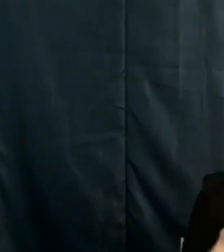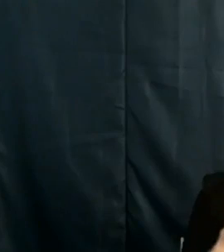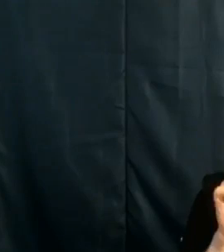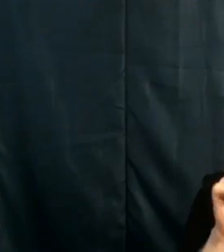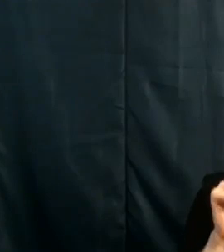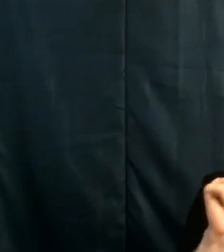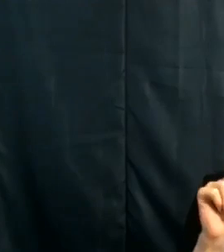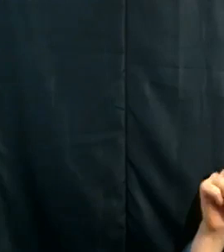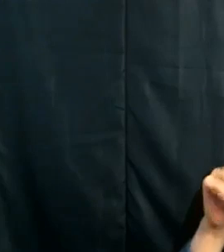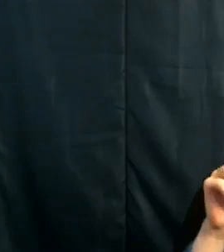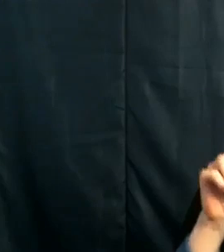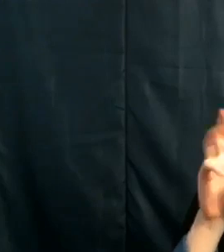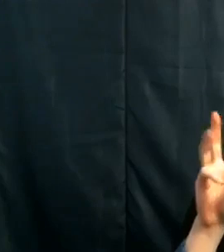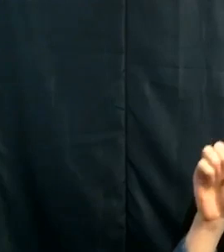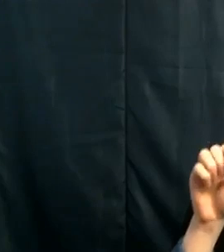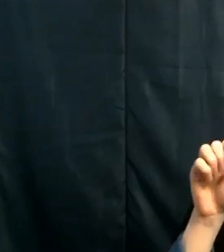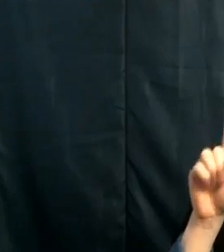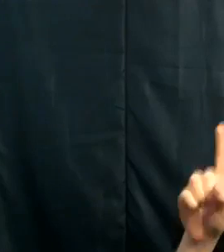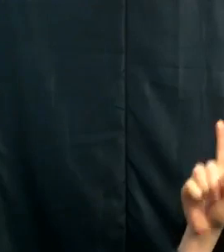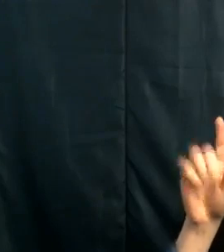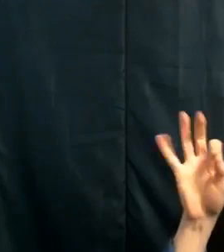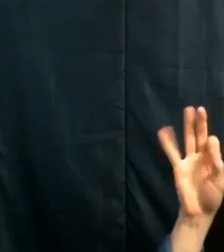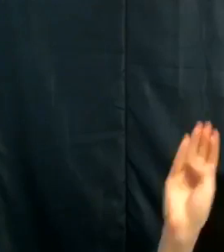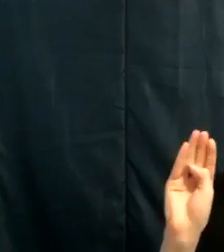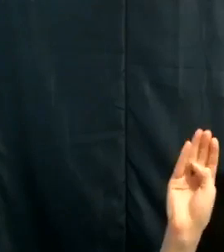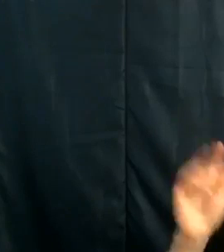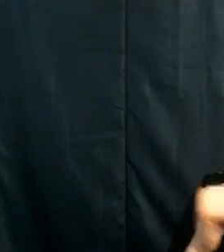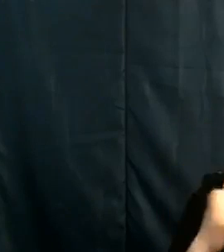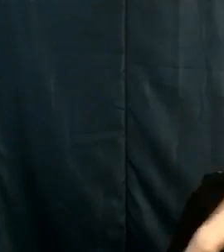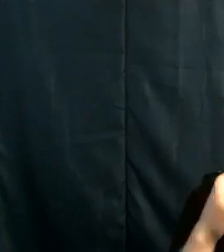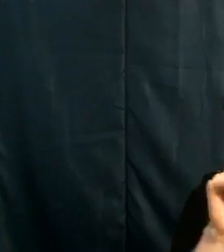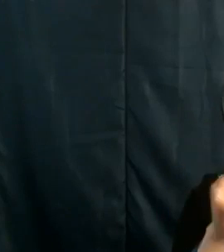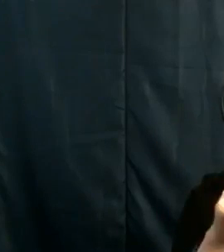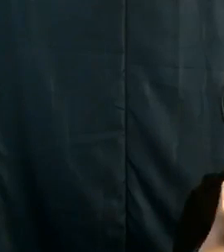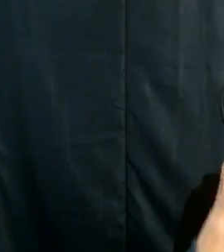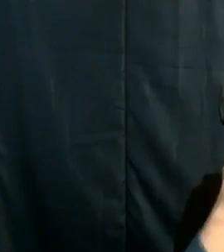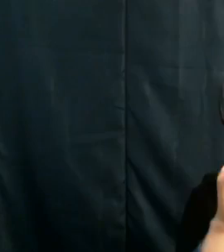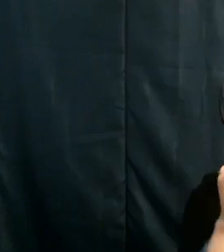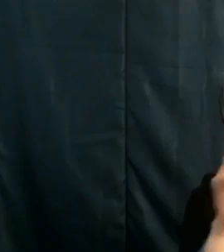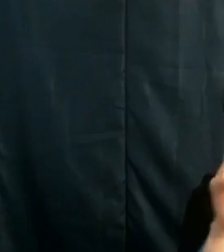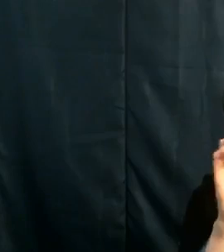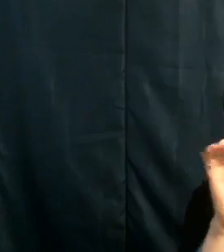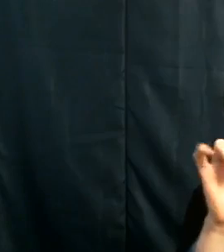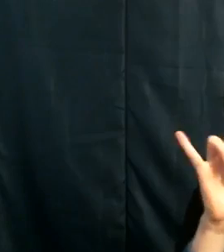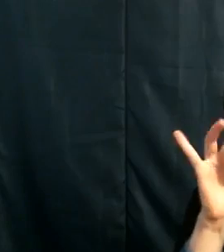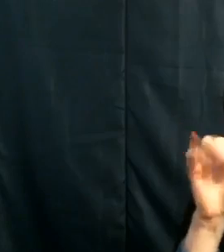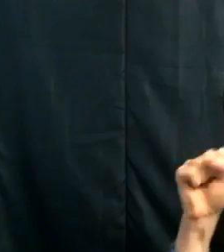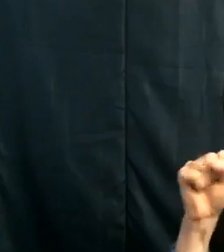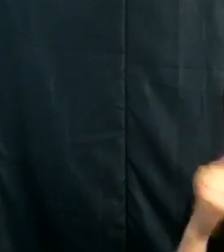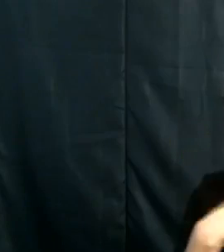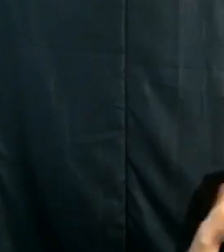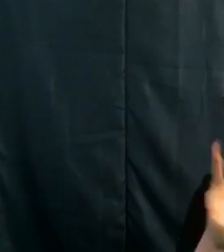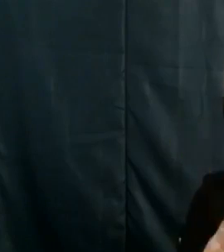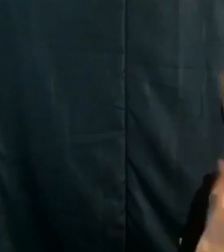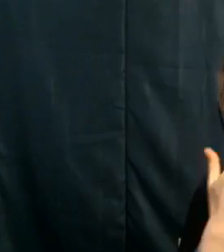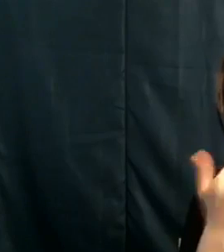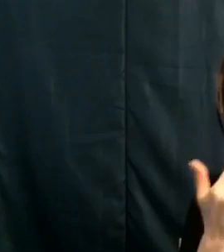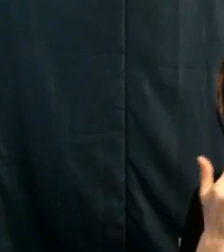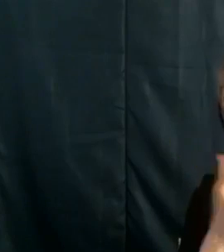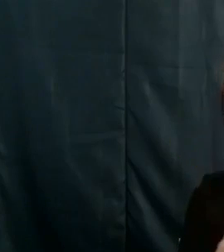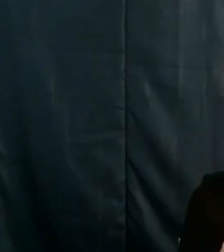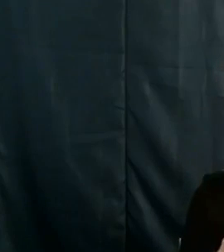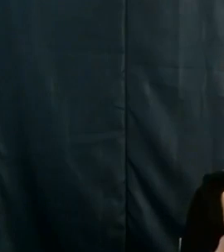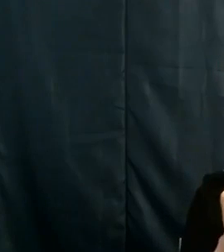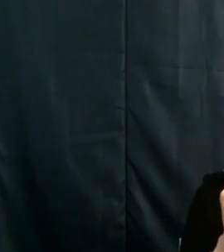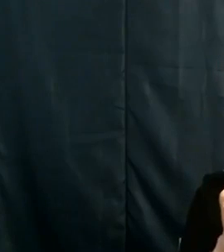WAKT 106.1 FM. I have a question for Dr. Ellis. First, I'd just like to thank